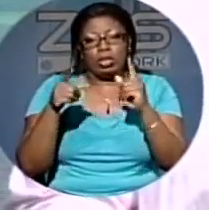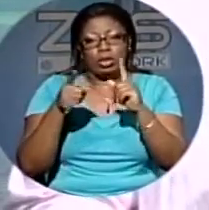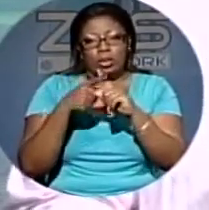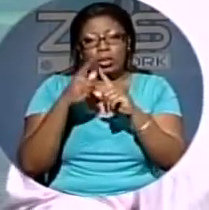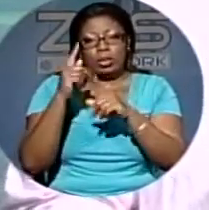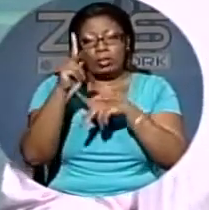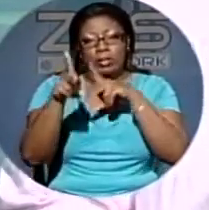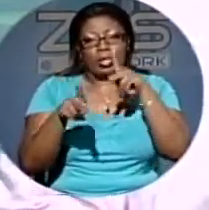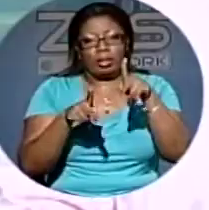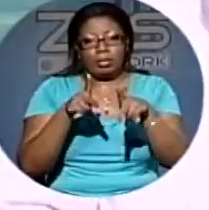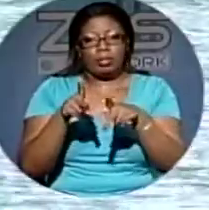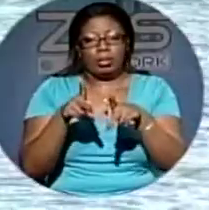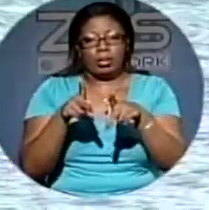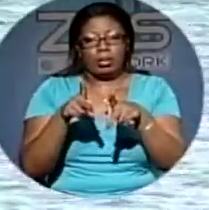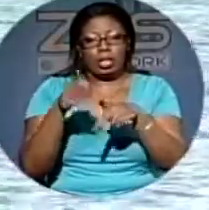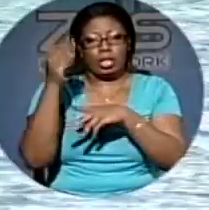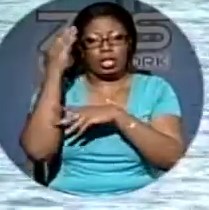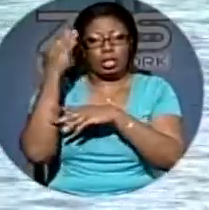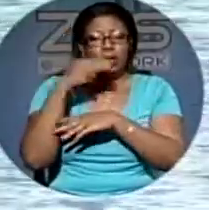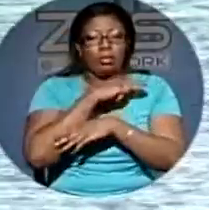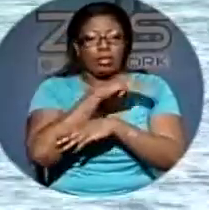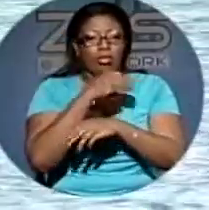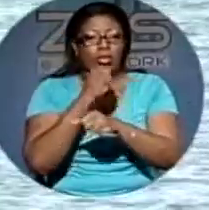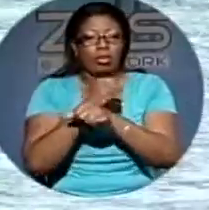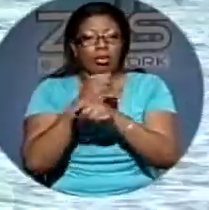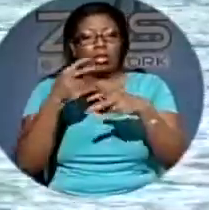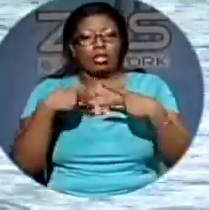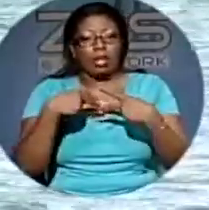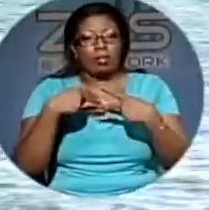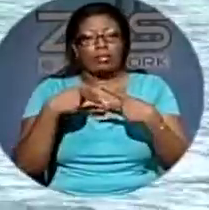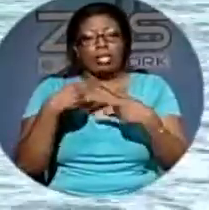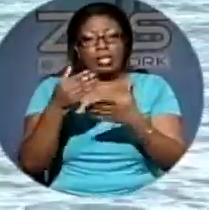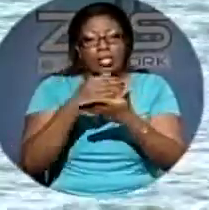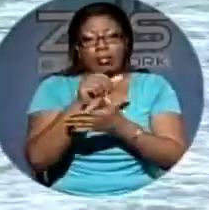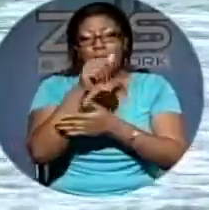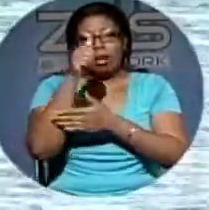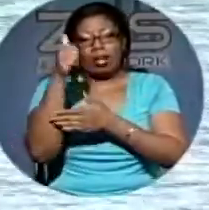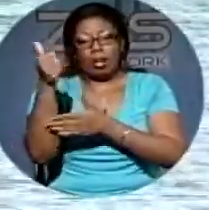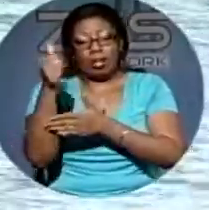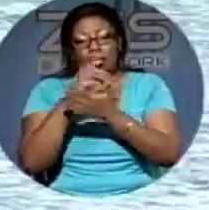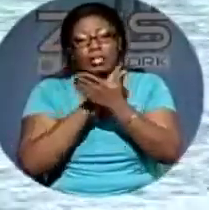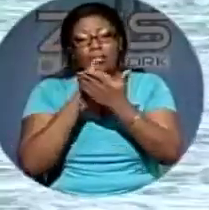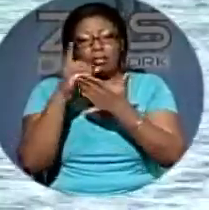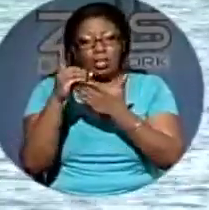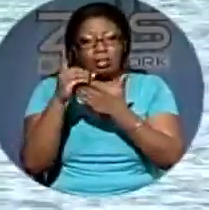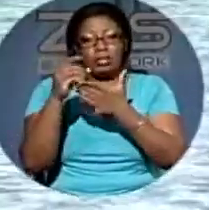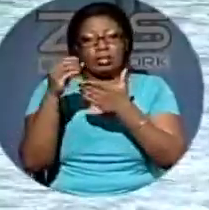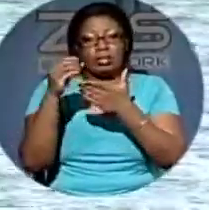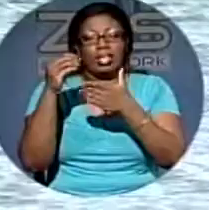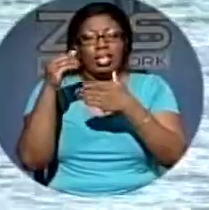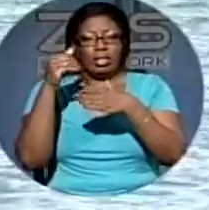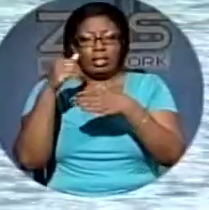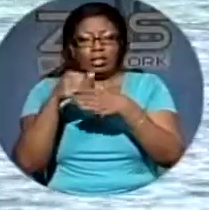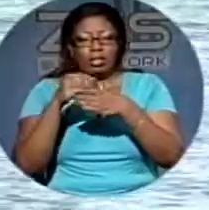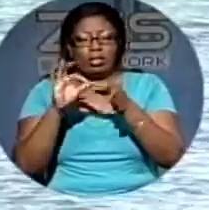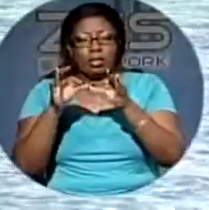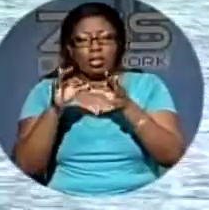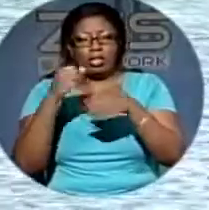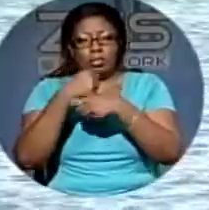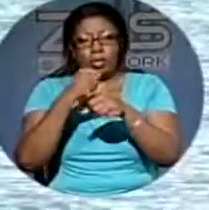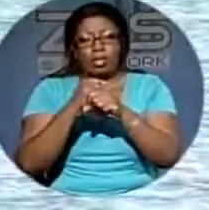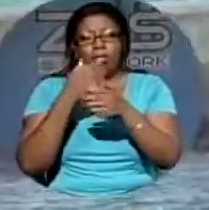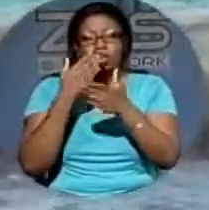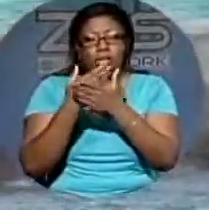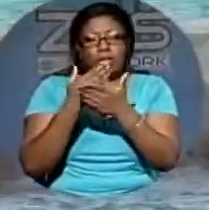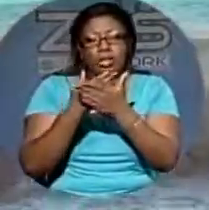Bahamian public, and I know that the Ministry of Works has some other developments involved, like bathrooms, etc., to make it a complete